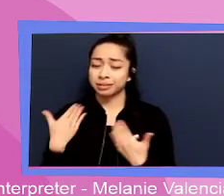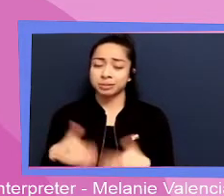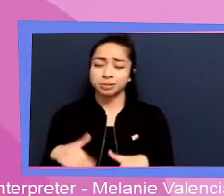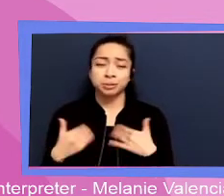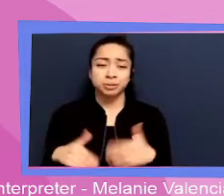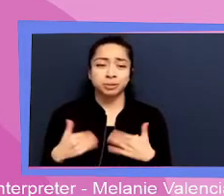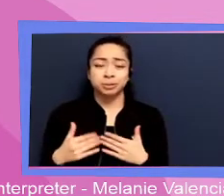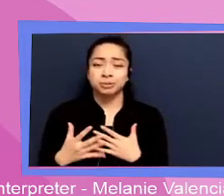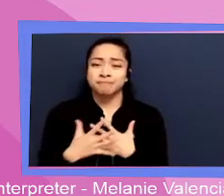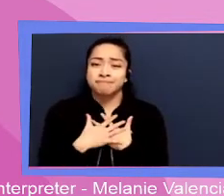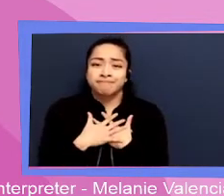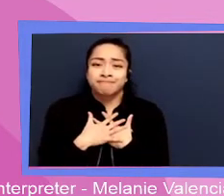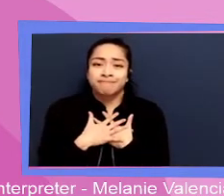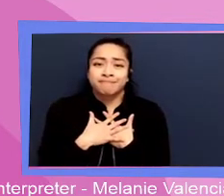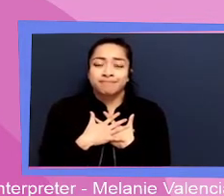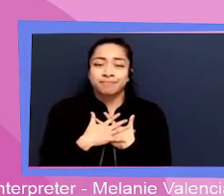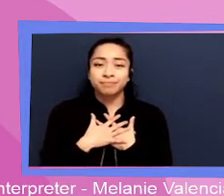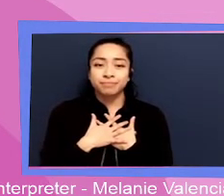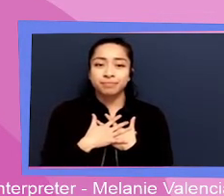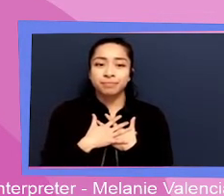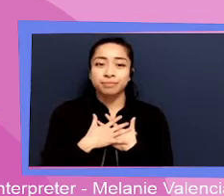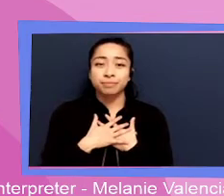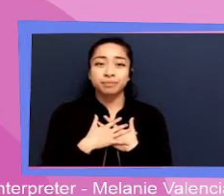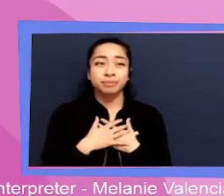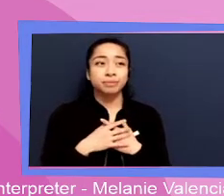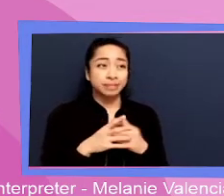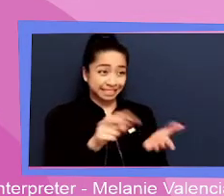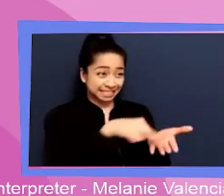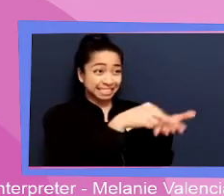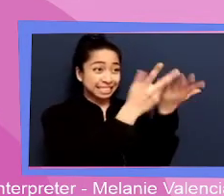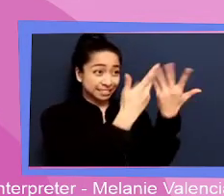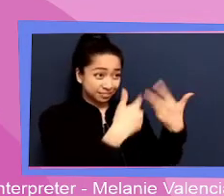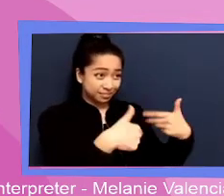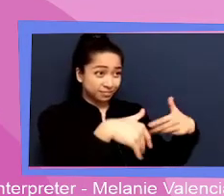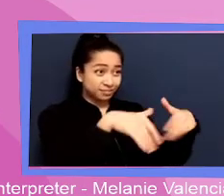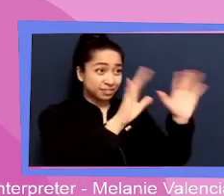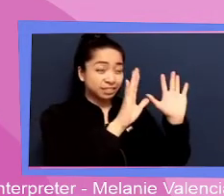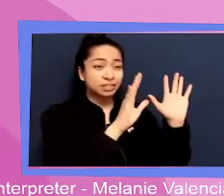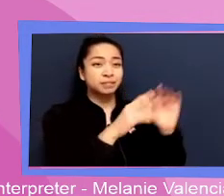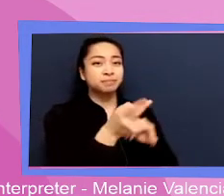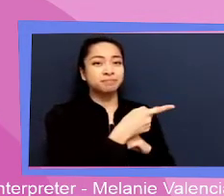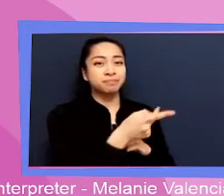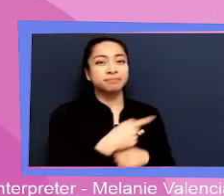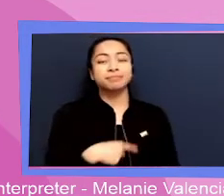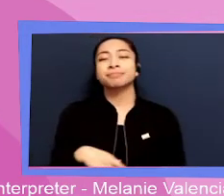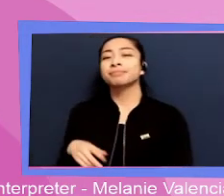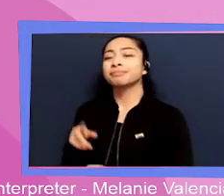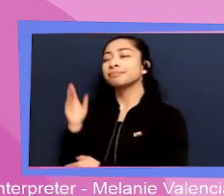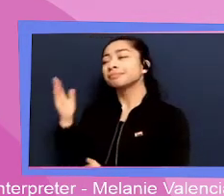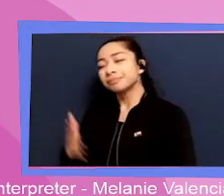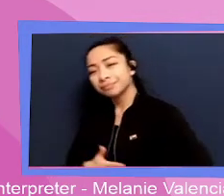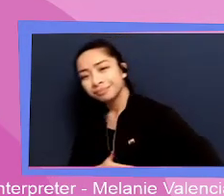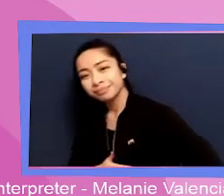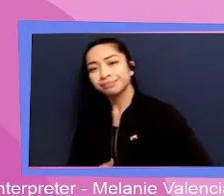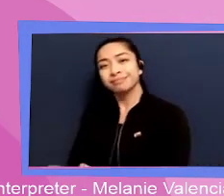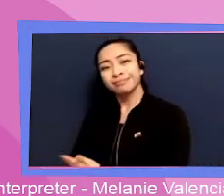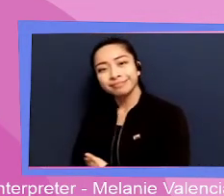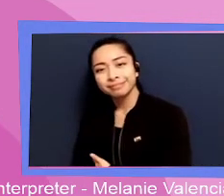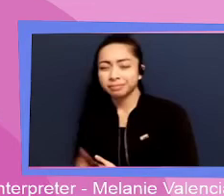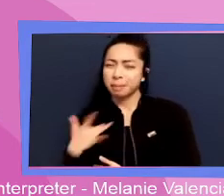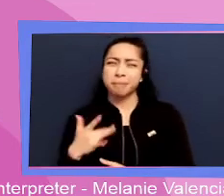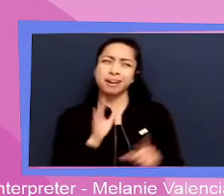chest. After the show-stopping number ended, Vicky and Priam took their bows, something they found a way to squeeze in at